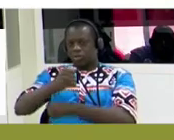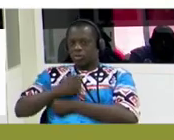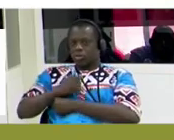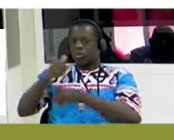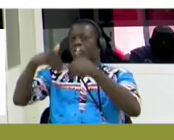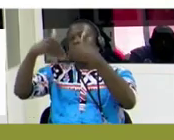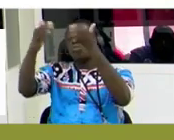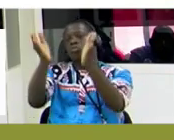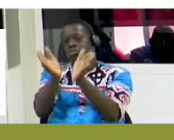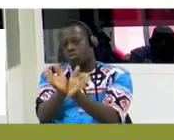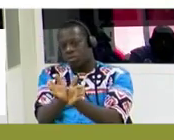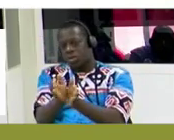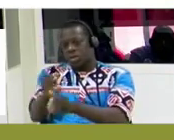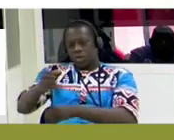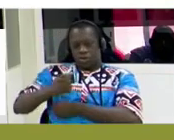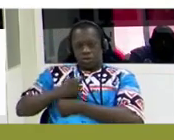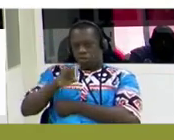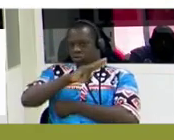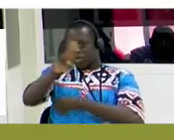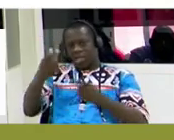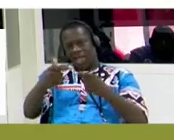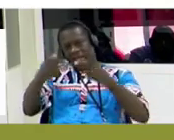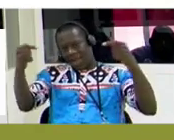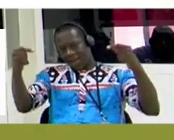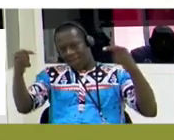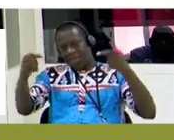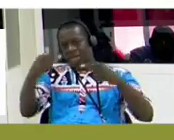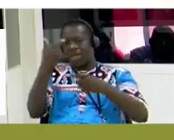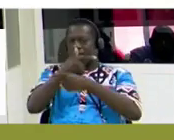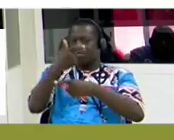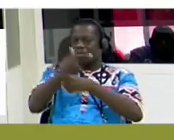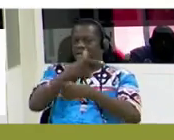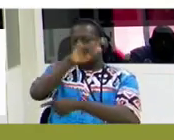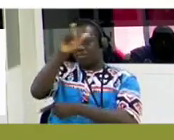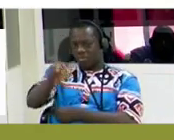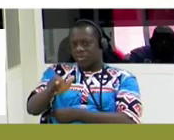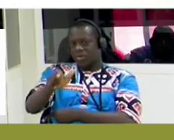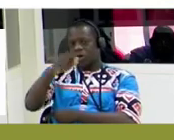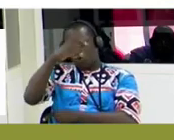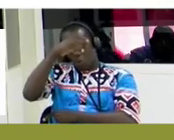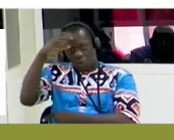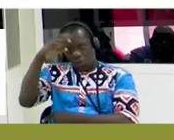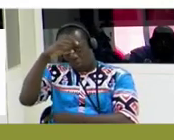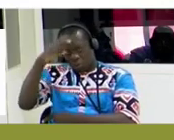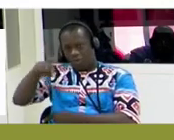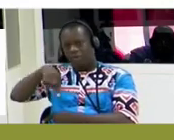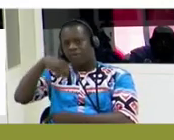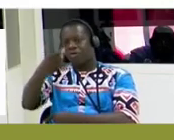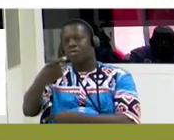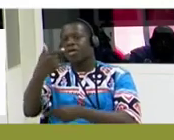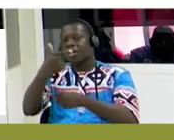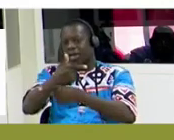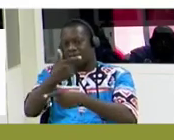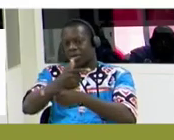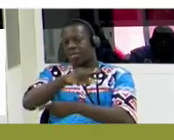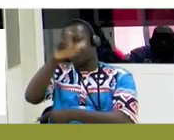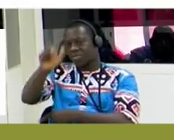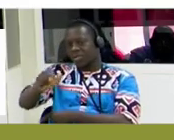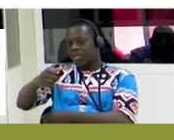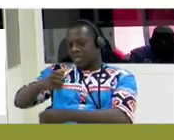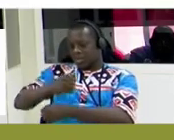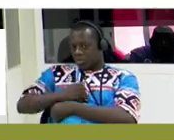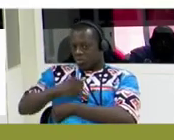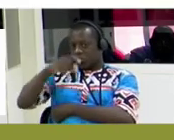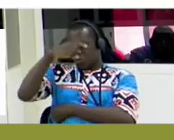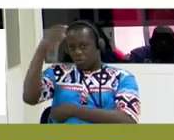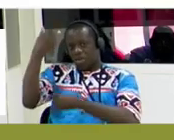The securities are not your enemy. Are not the enemies of civilians. No, we are working for you. Security are working for the civilian. If you see you